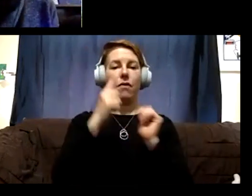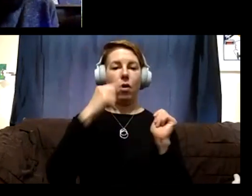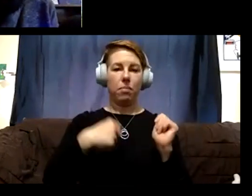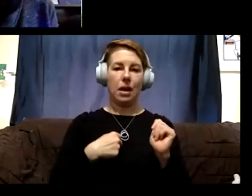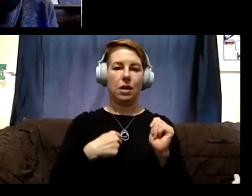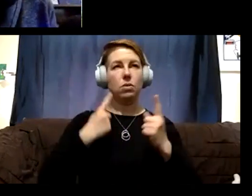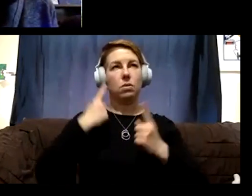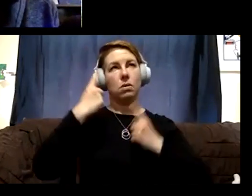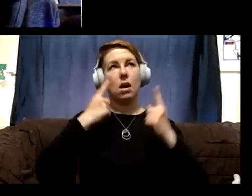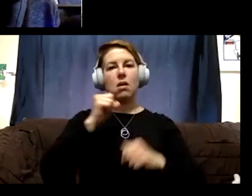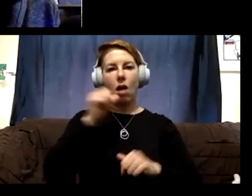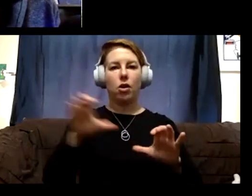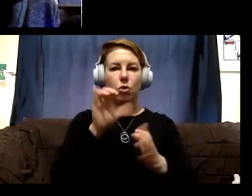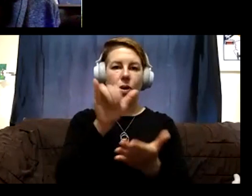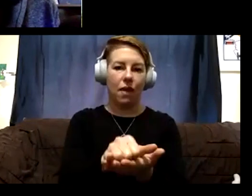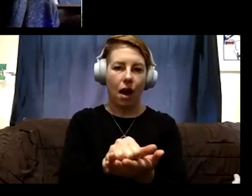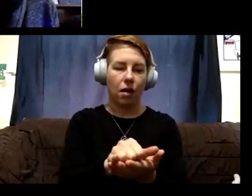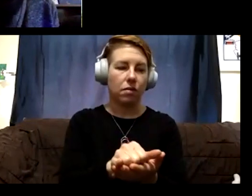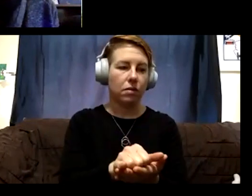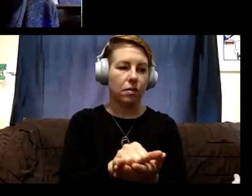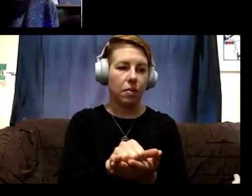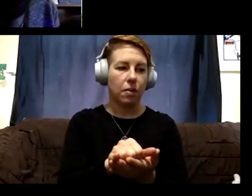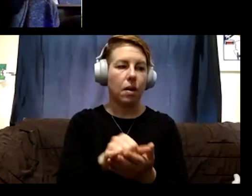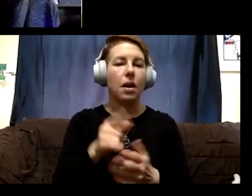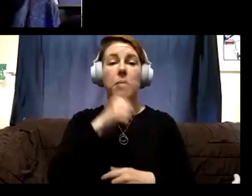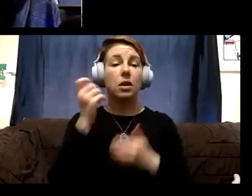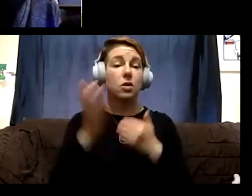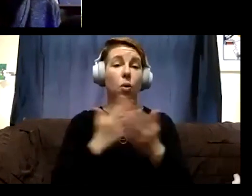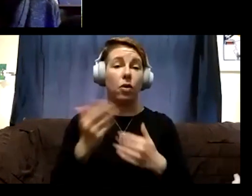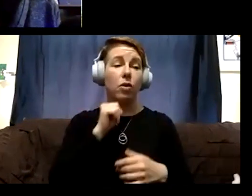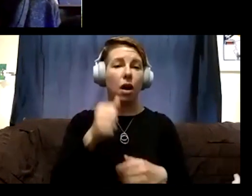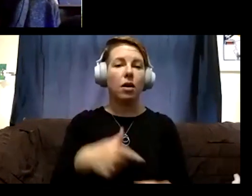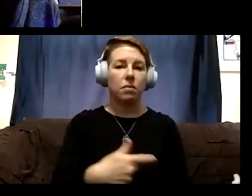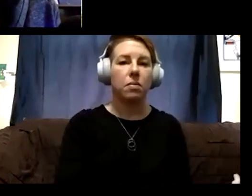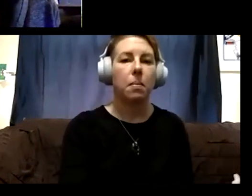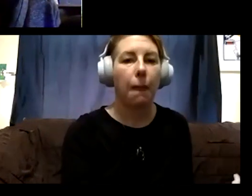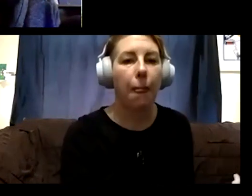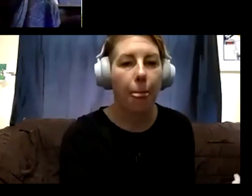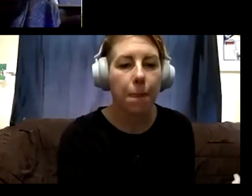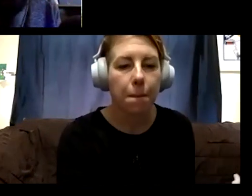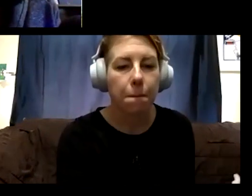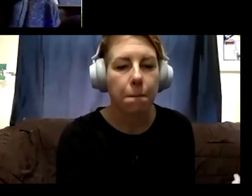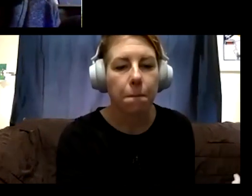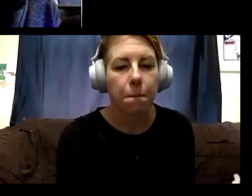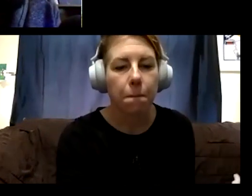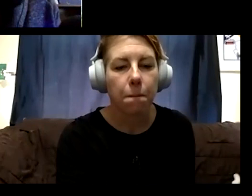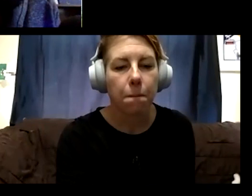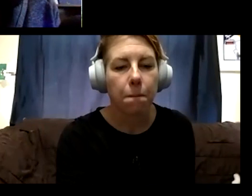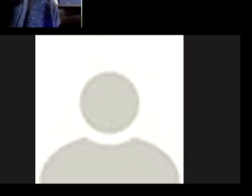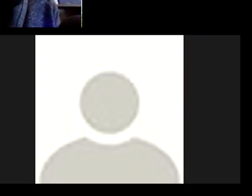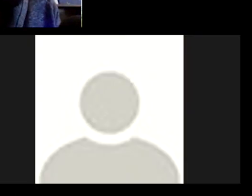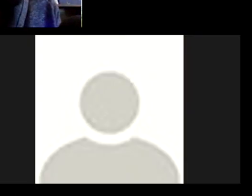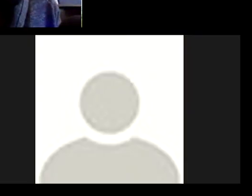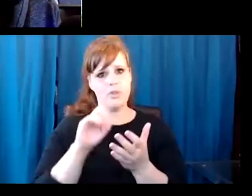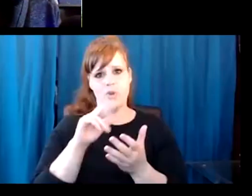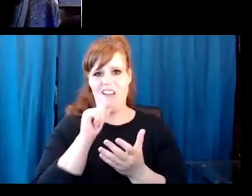contemplate not doing it. Because whether or not I was published, I was always going to write. And I think that for me